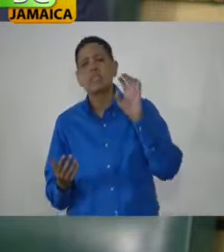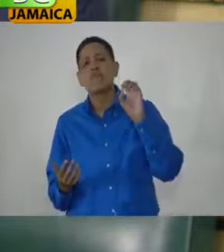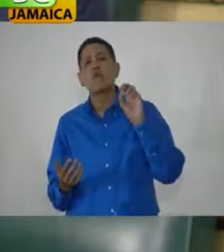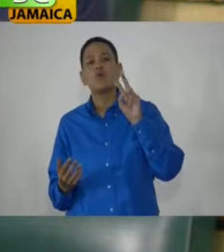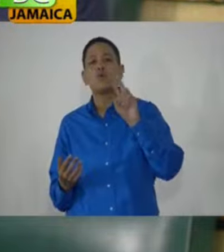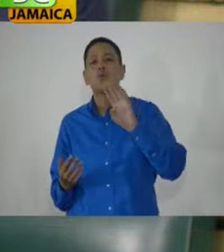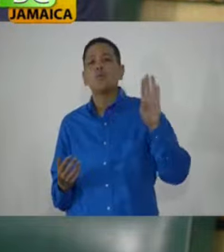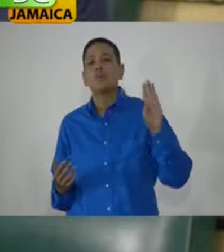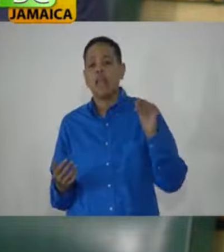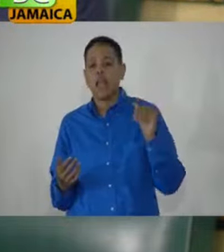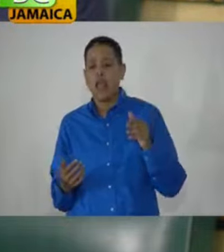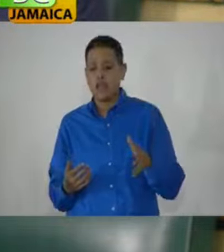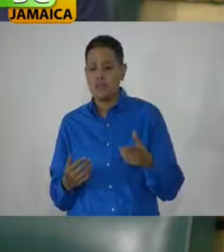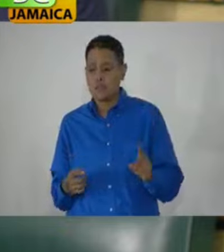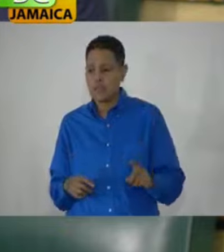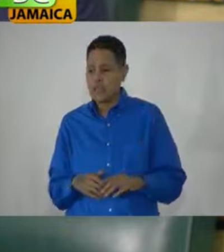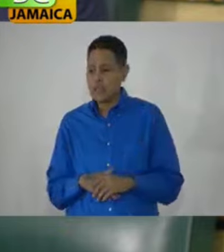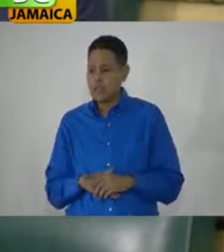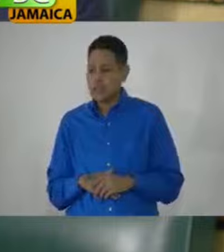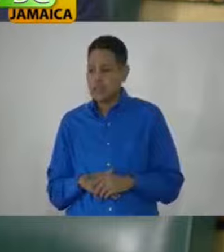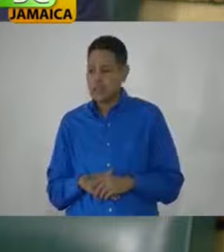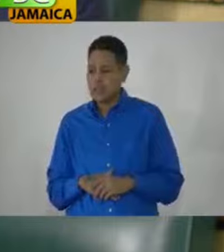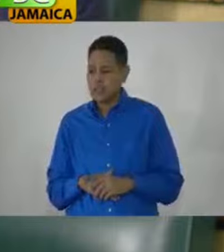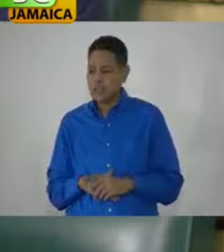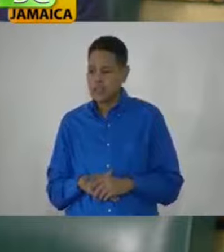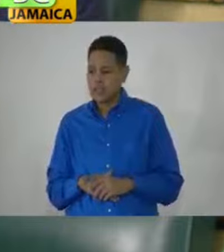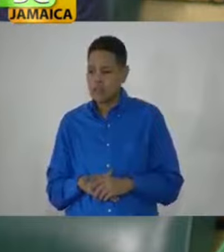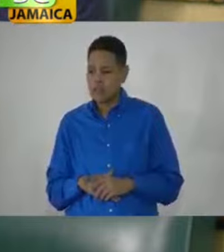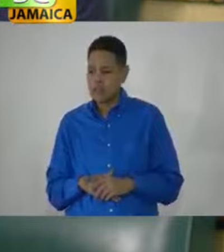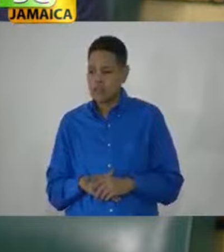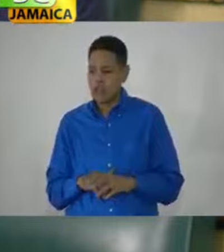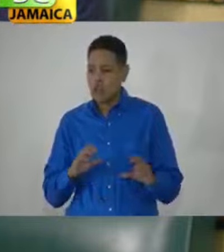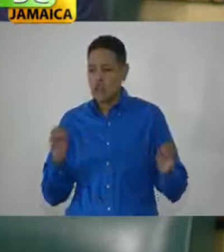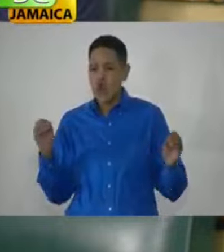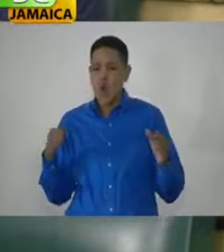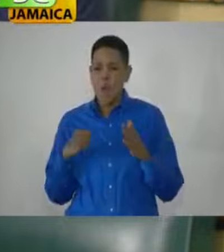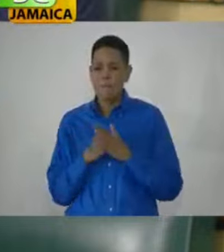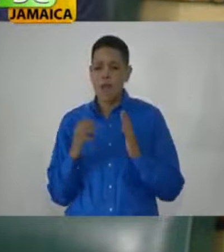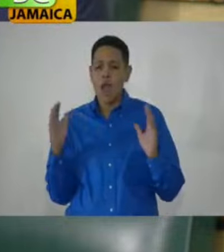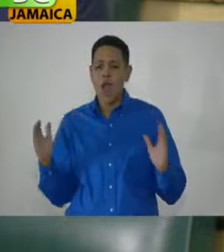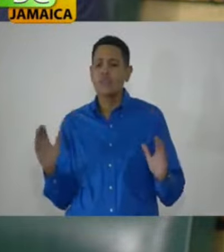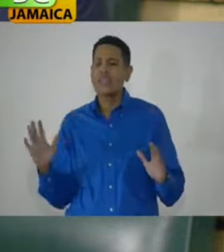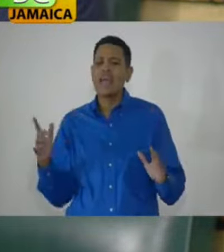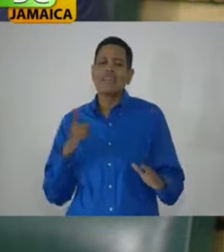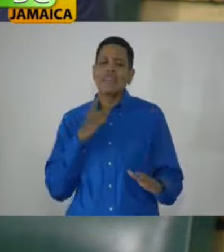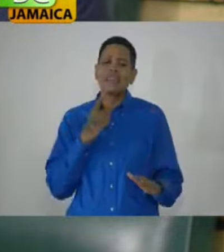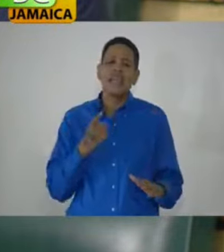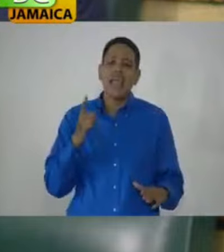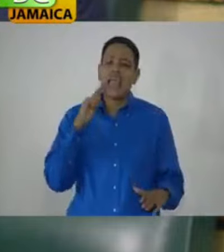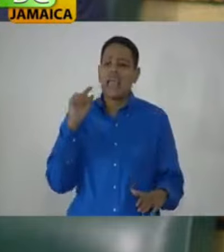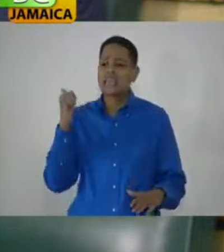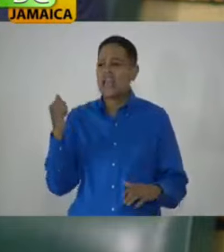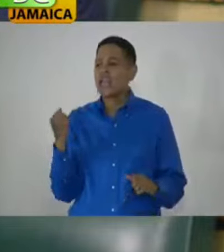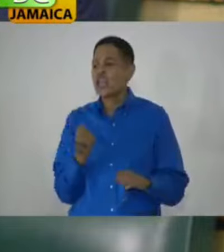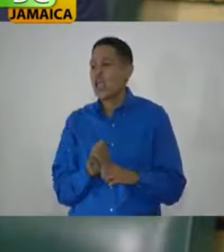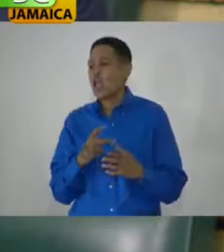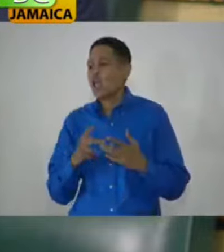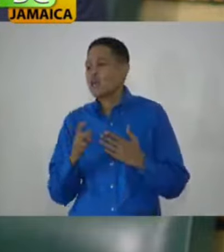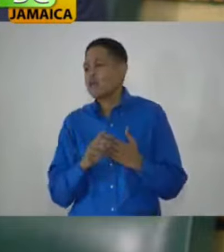$702 billion, right? There were no bounds around it. It didn't say it was a 10-year